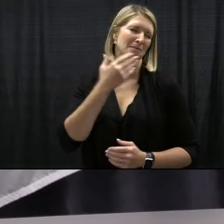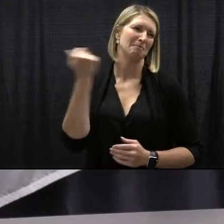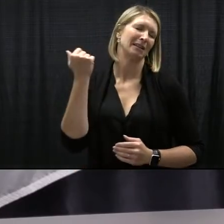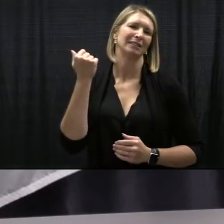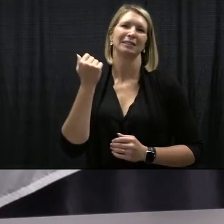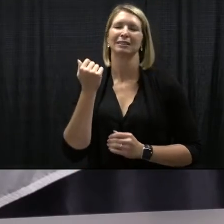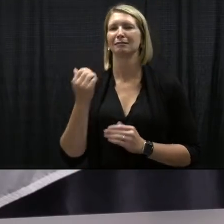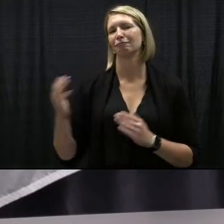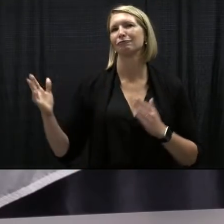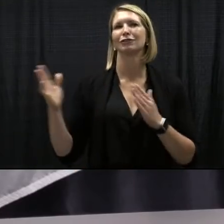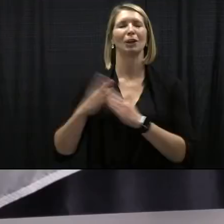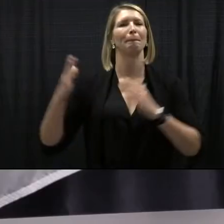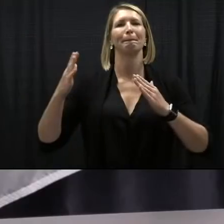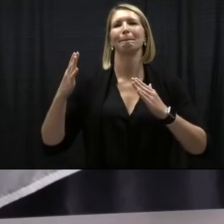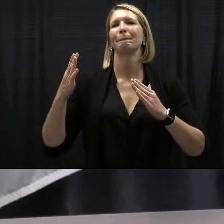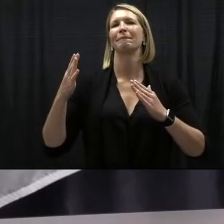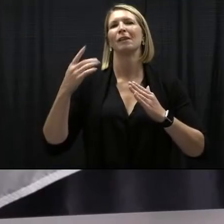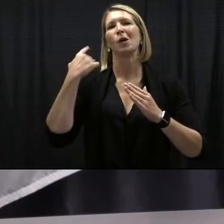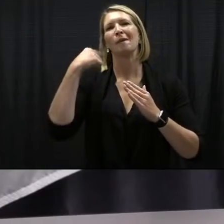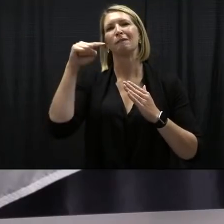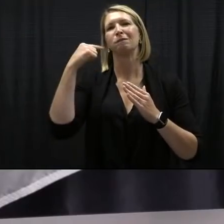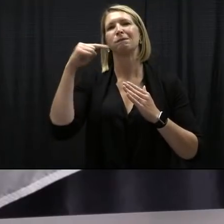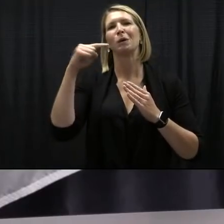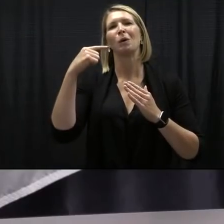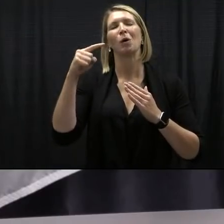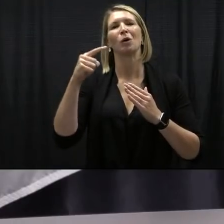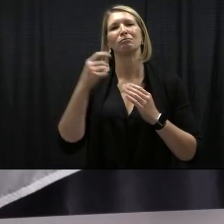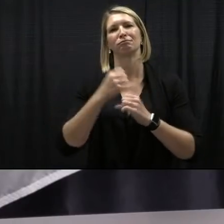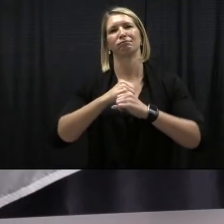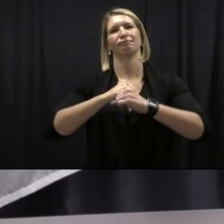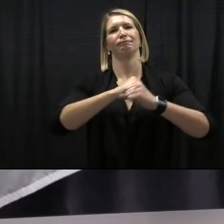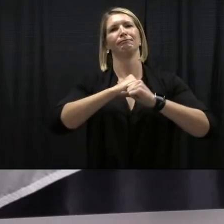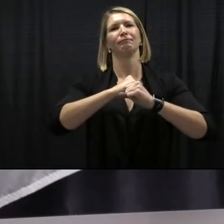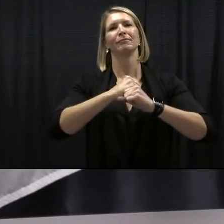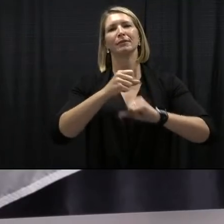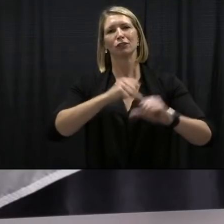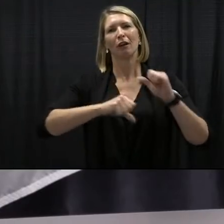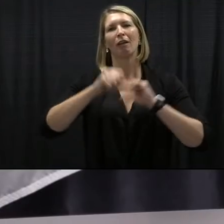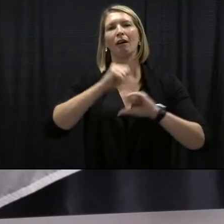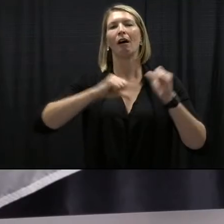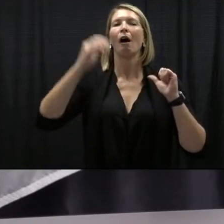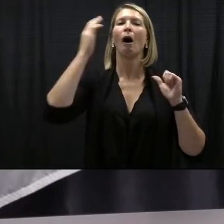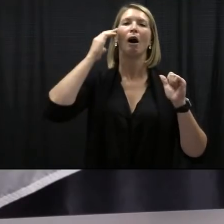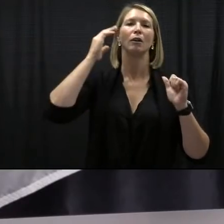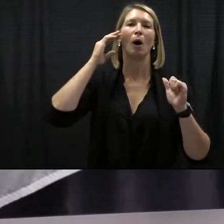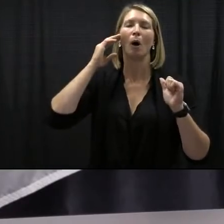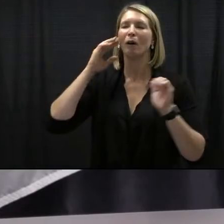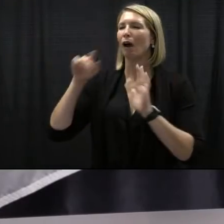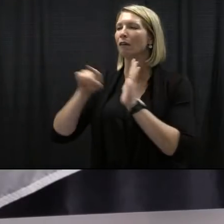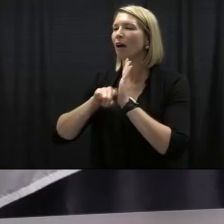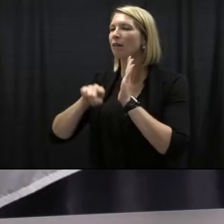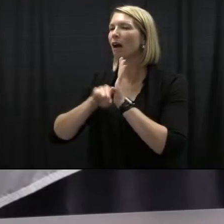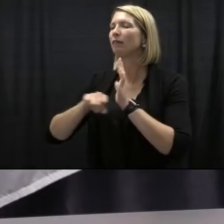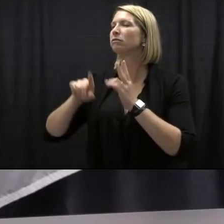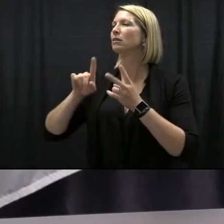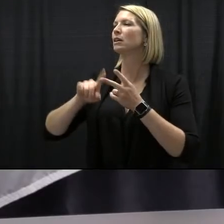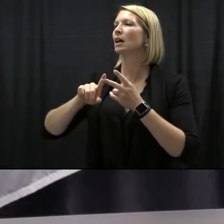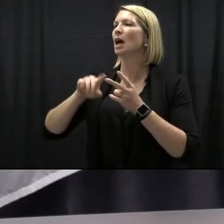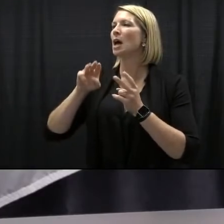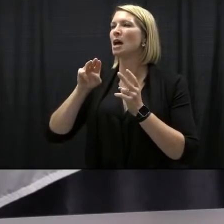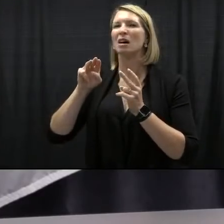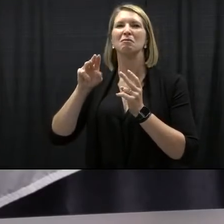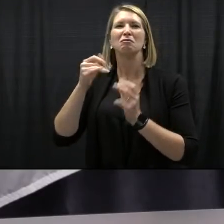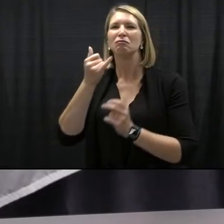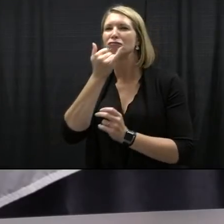COVID-19. There are a lot of myths out there, and I understand that, and there are a lot of anxieties. But I can tell you as a panel, and there